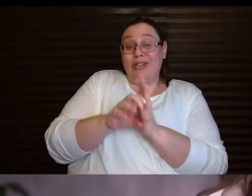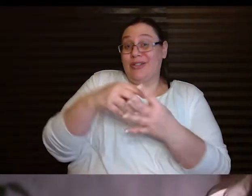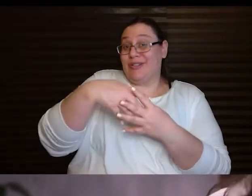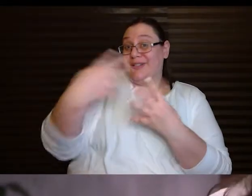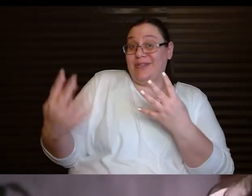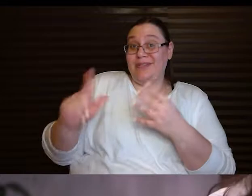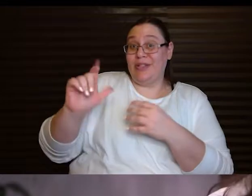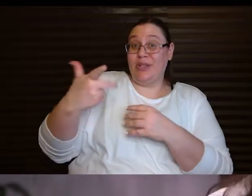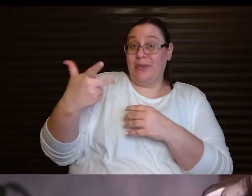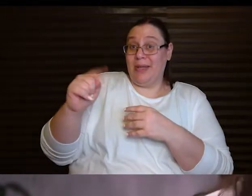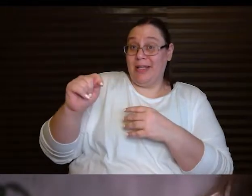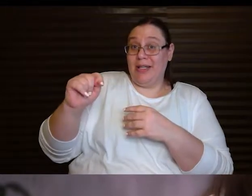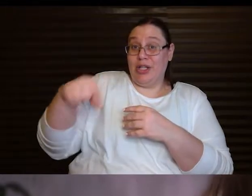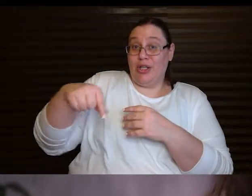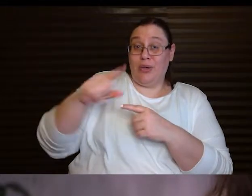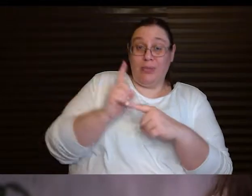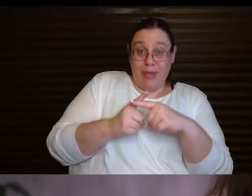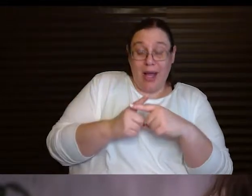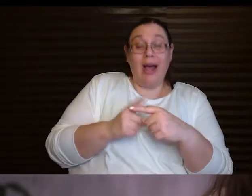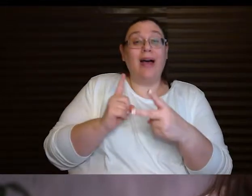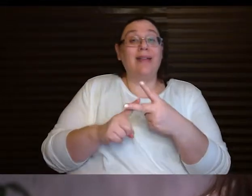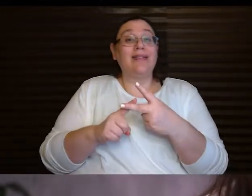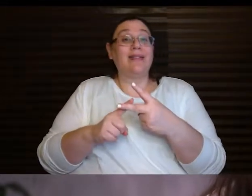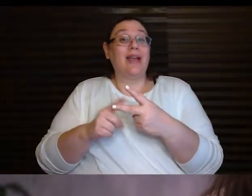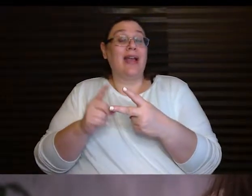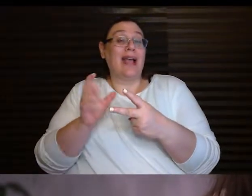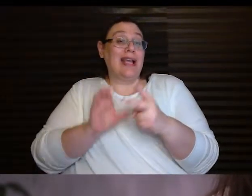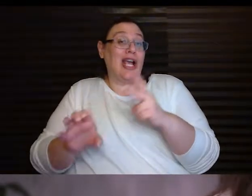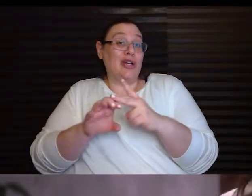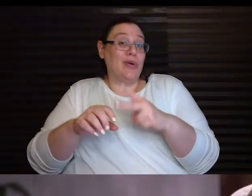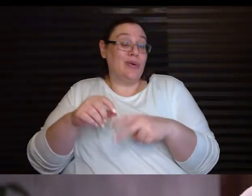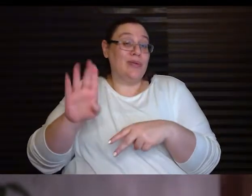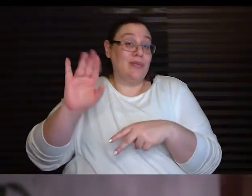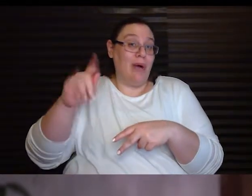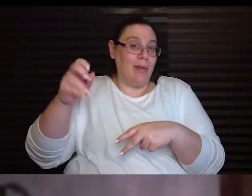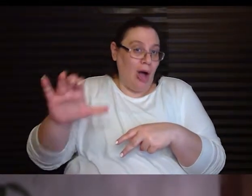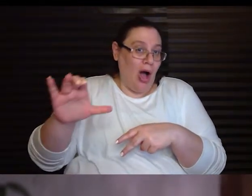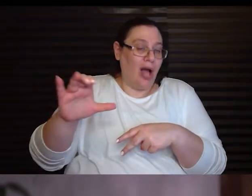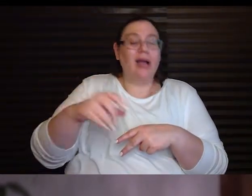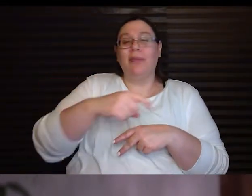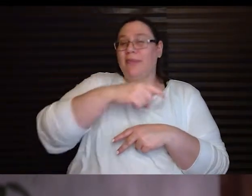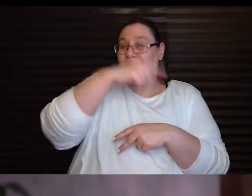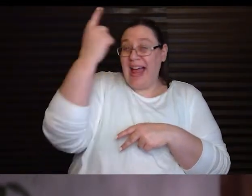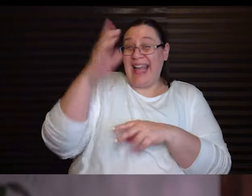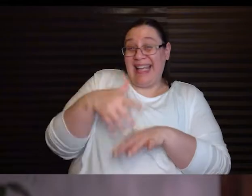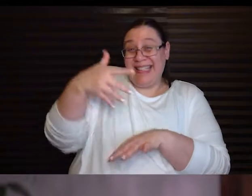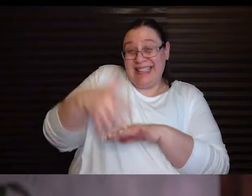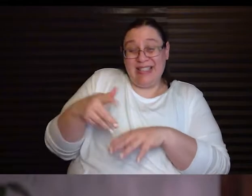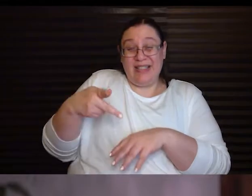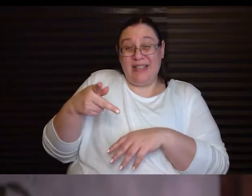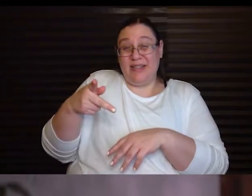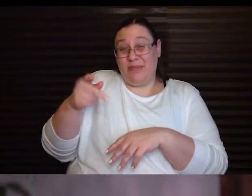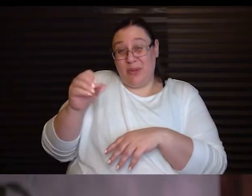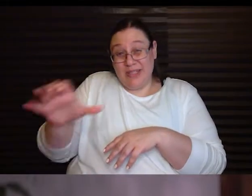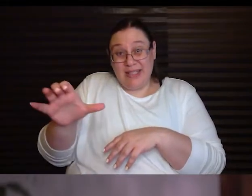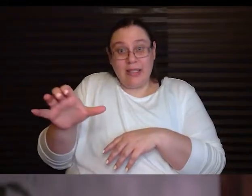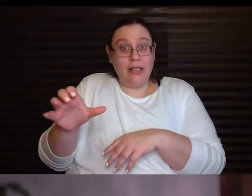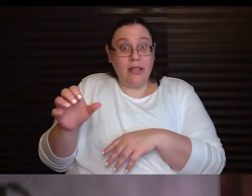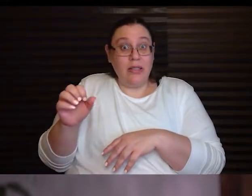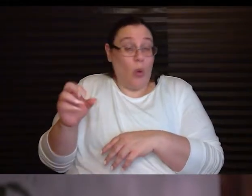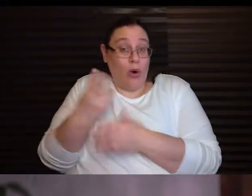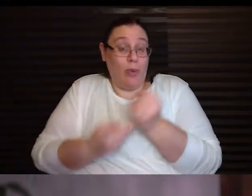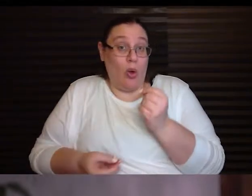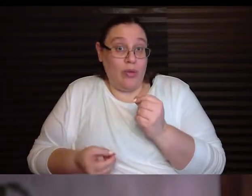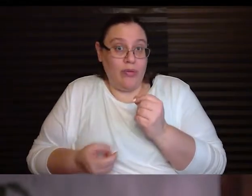plus characters, protagonists who are BIPOC, Black, Indigenous, and people of color, or both. I'm just going to say